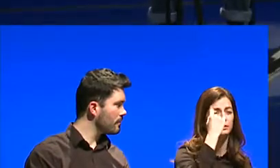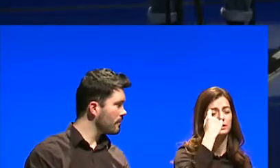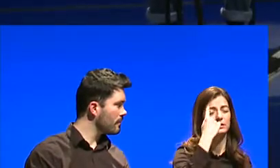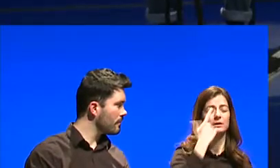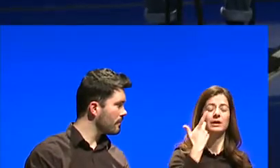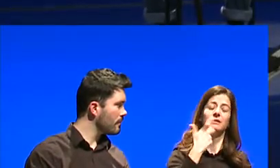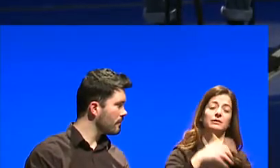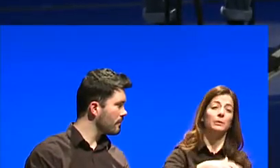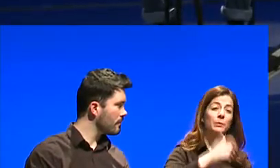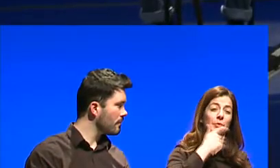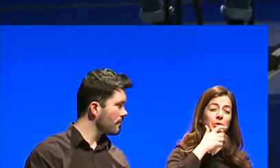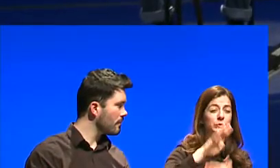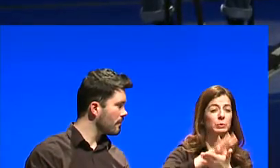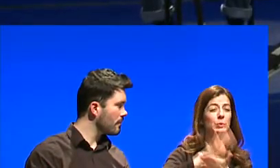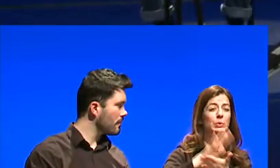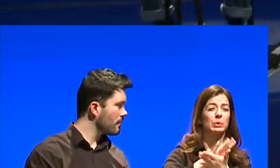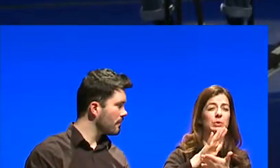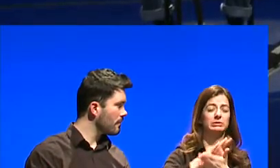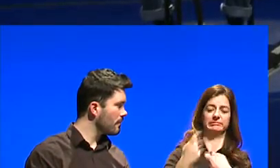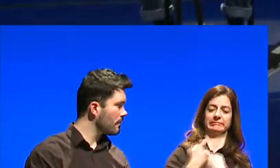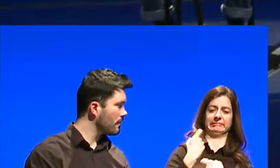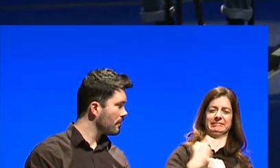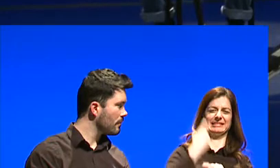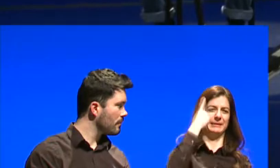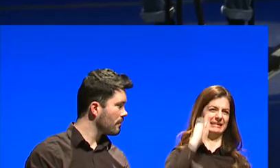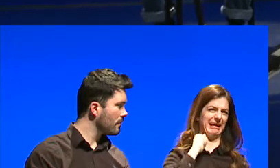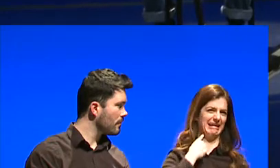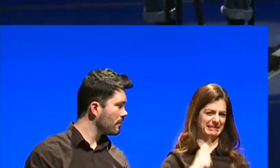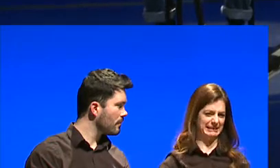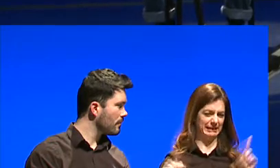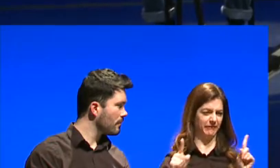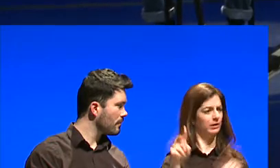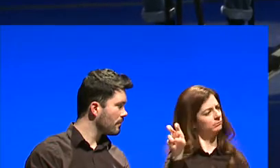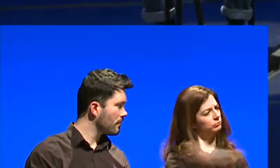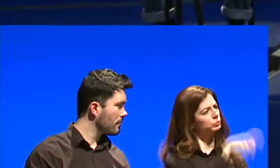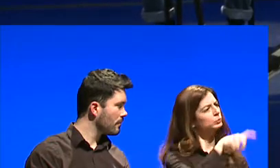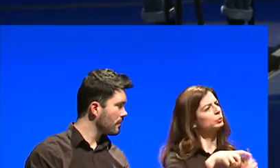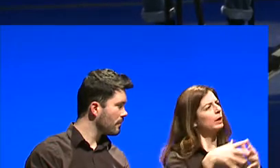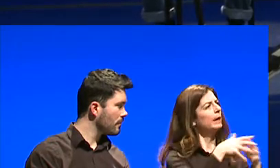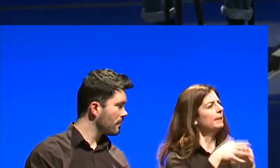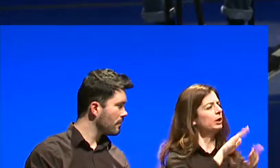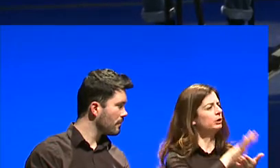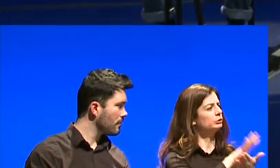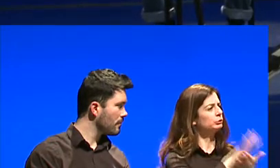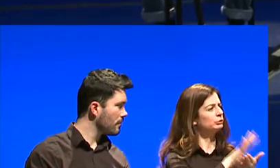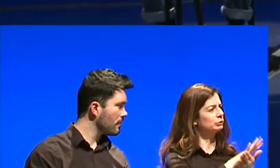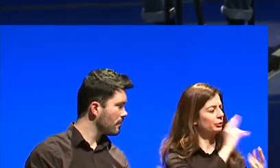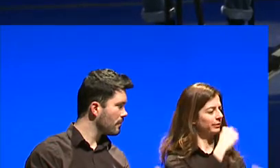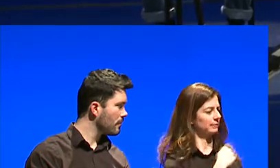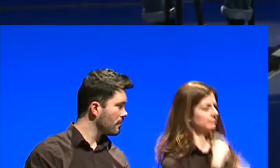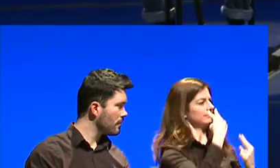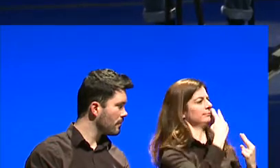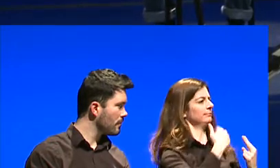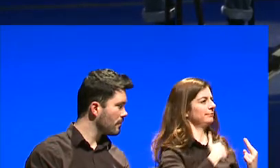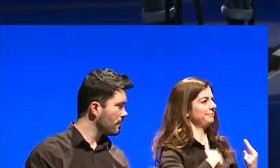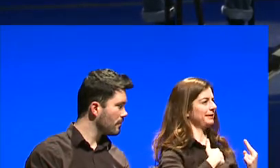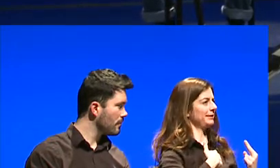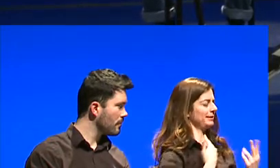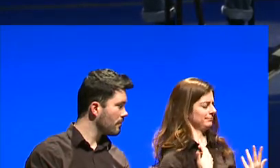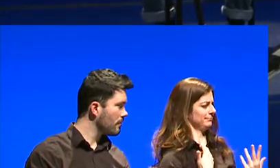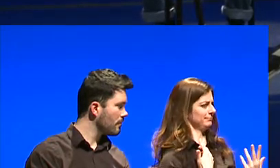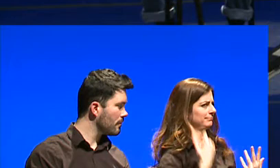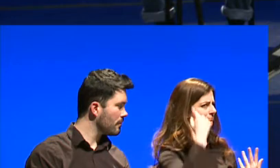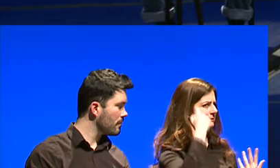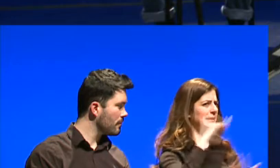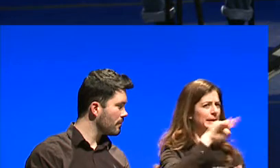American accent. But when I transfer to an American school, I instantly have social status. Because South Asians in the Middle East are